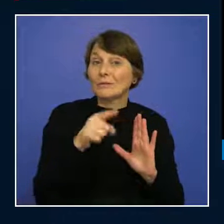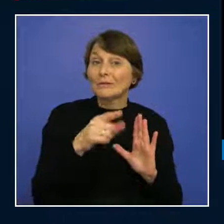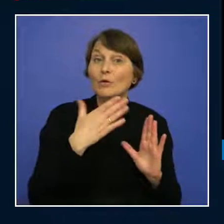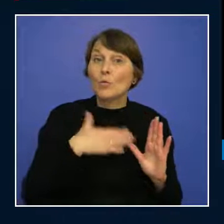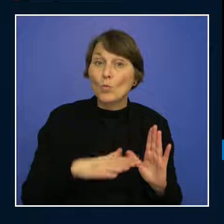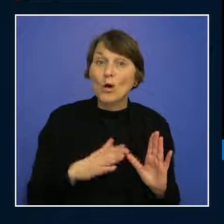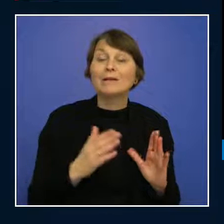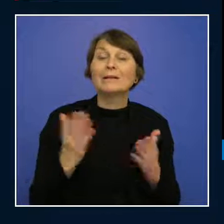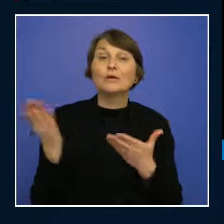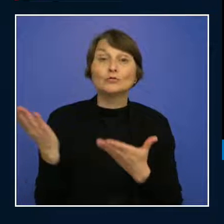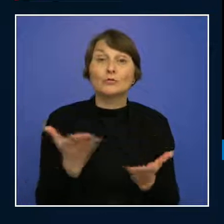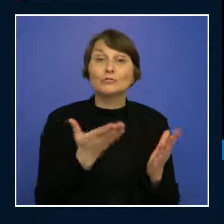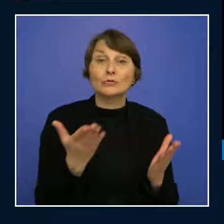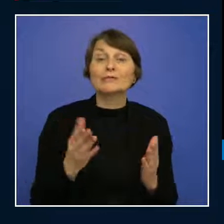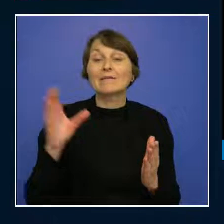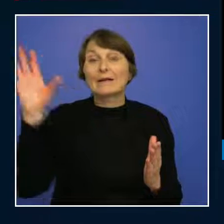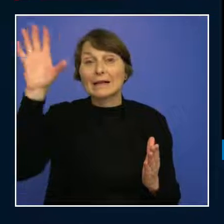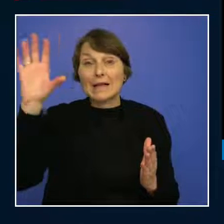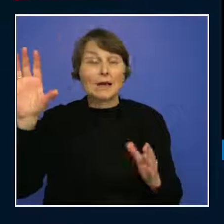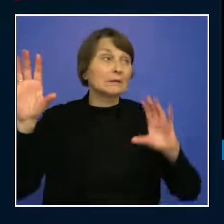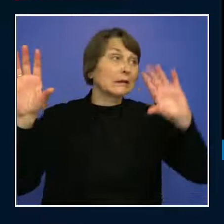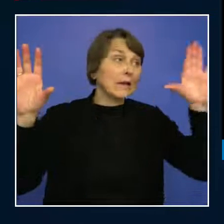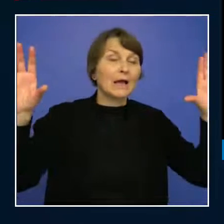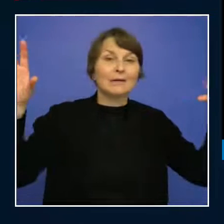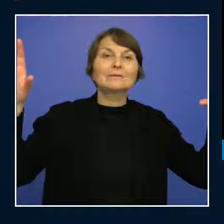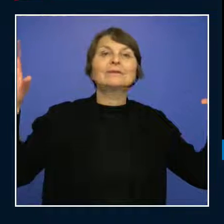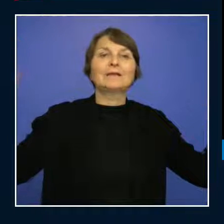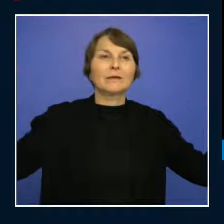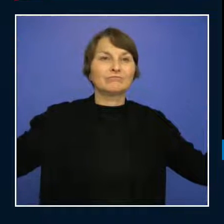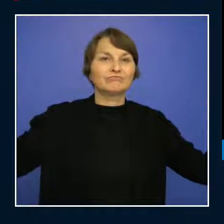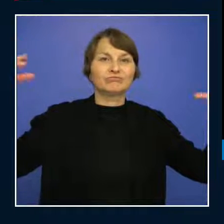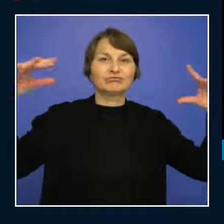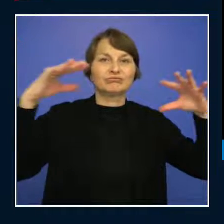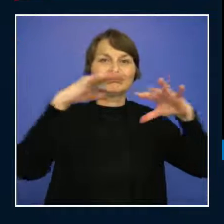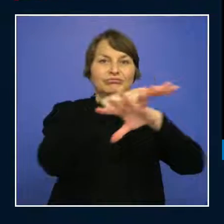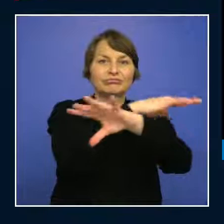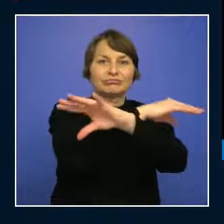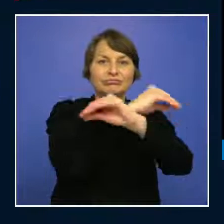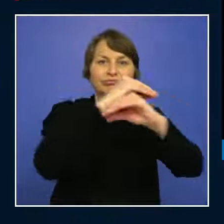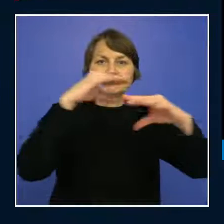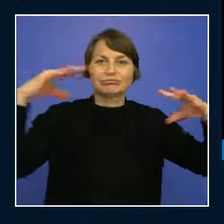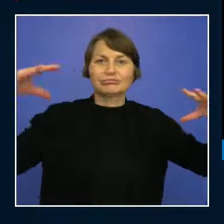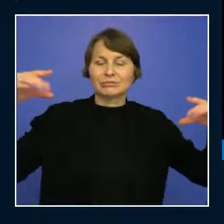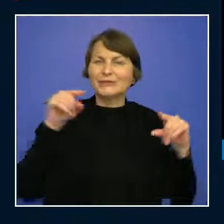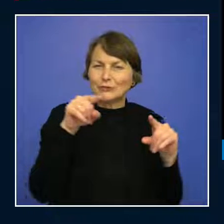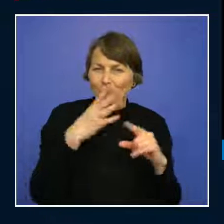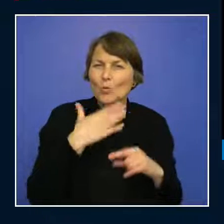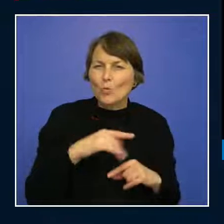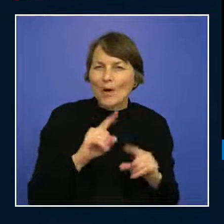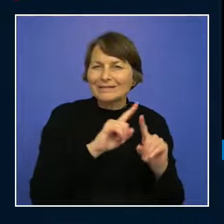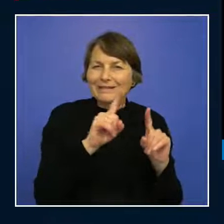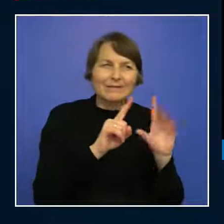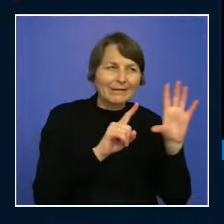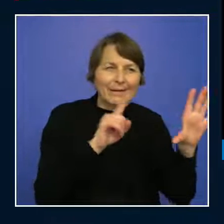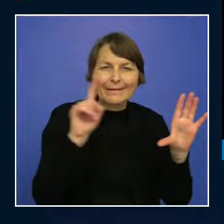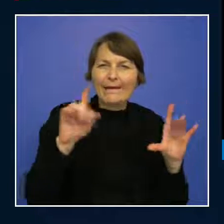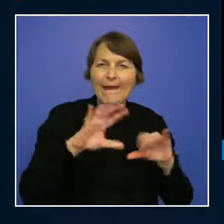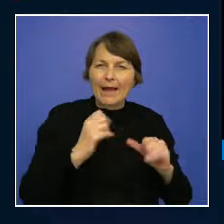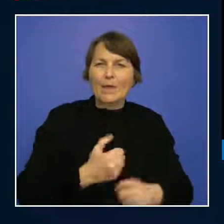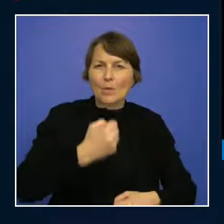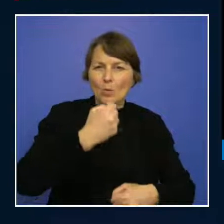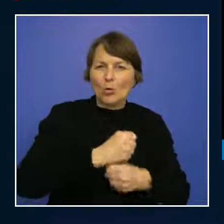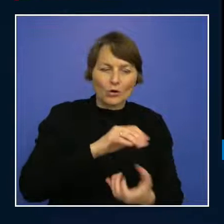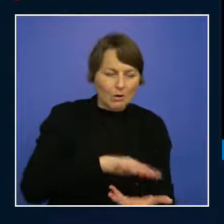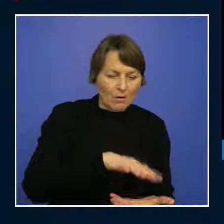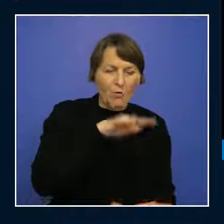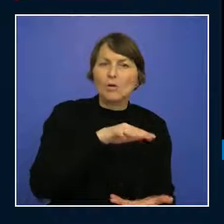clouds. So if your strategy is to have multi-clouds in your environment and try and look at putting your workloads across different clouds,